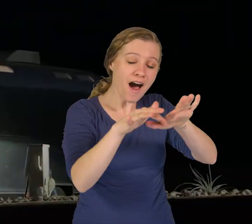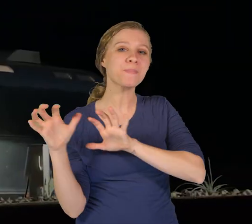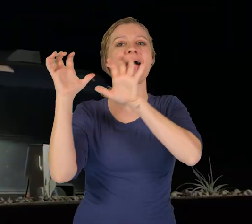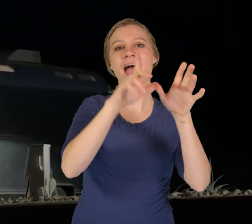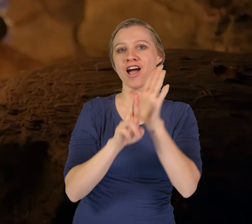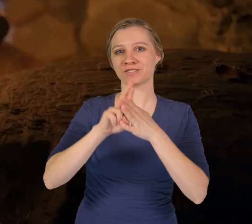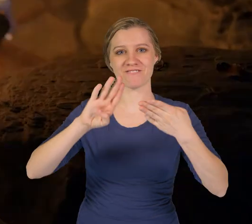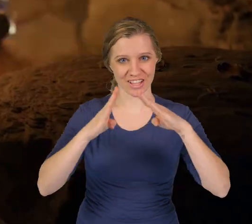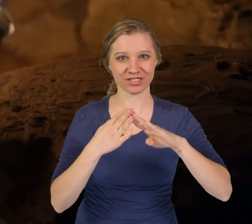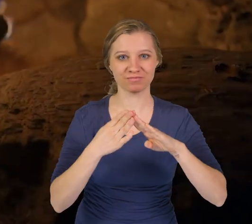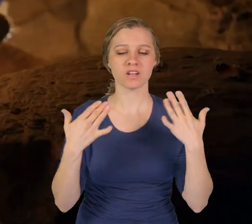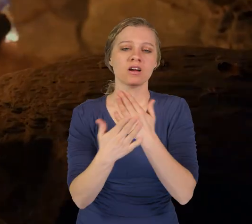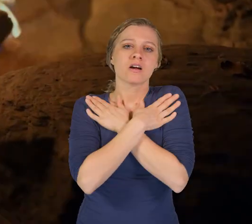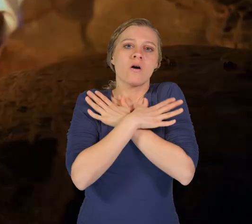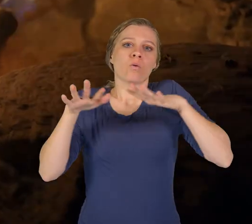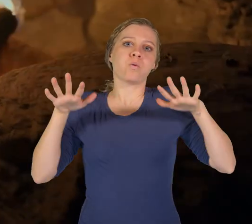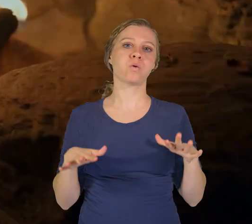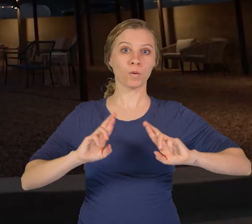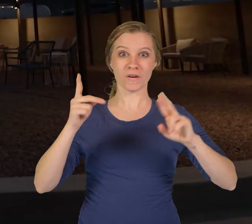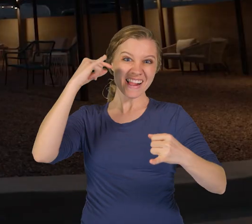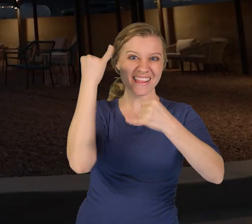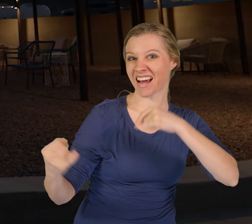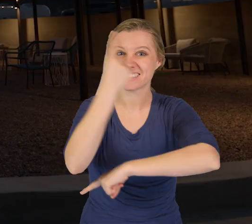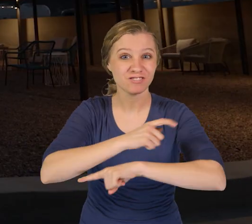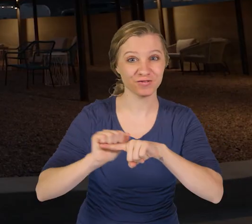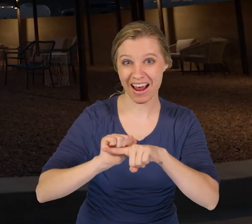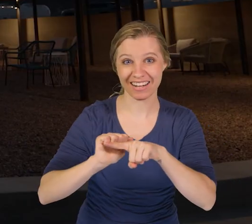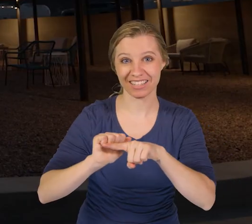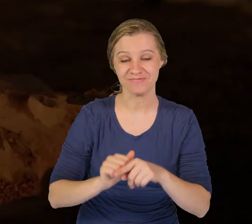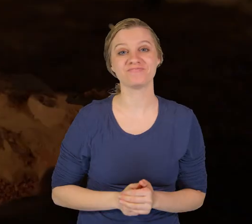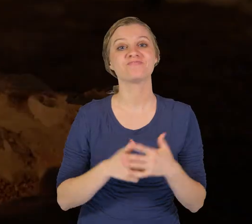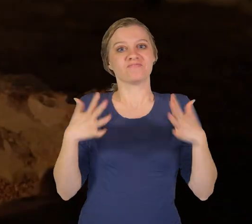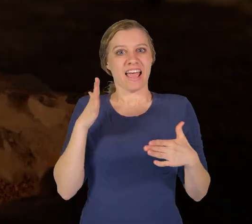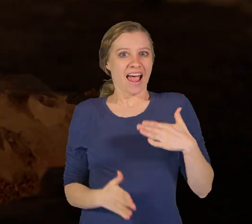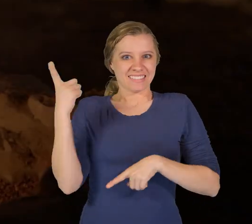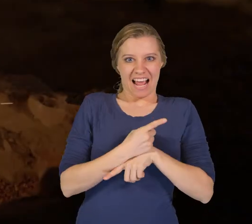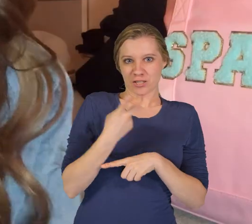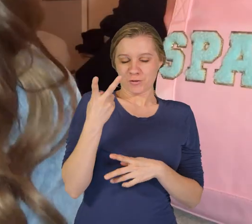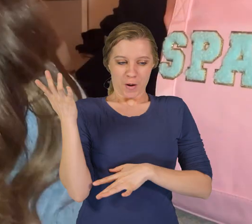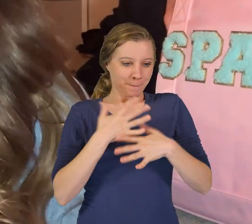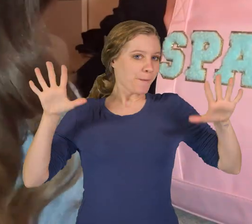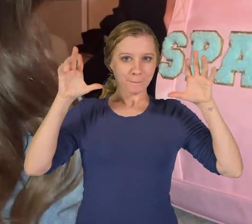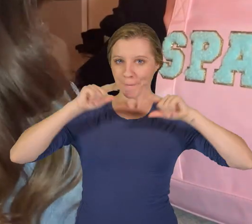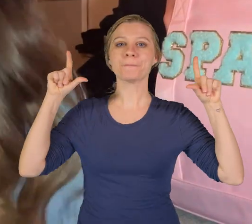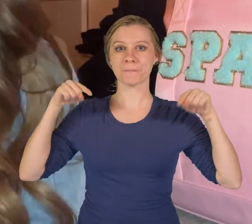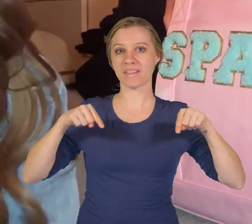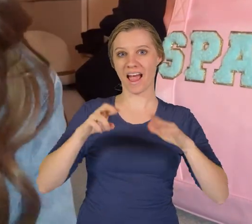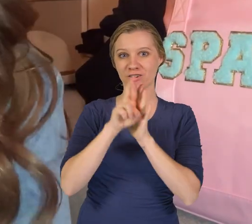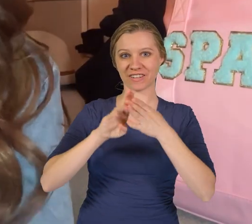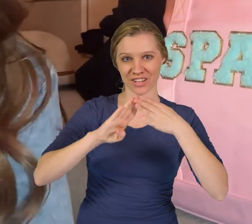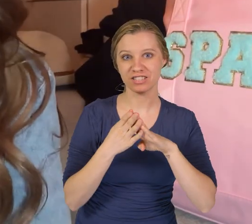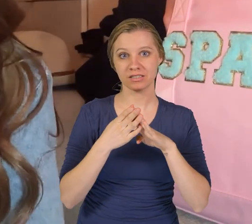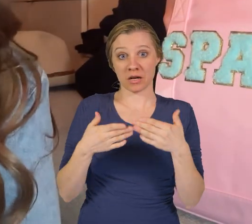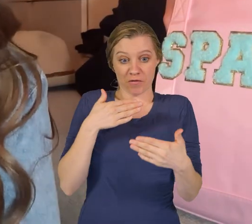long day, it was back to the astronaut village to rest up for our last day of training. It is the end of day two here